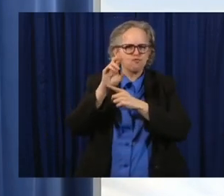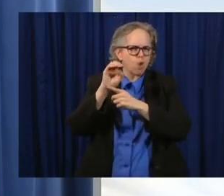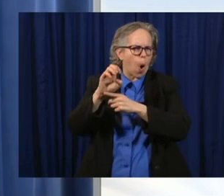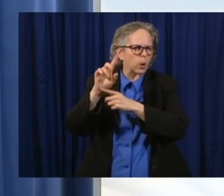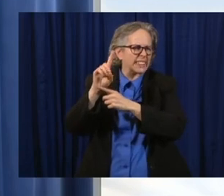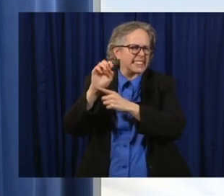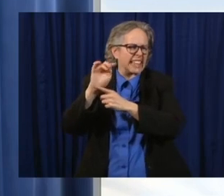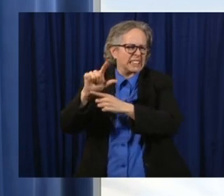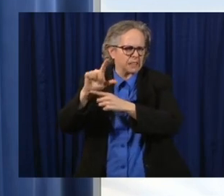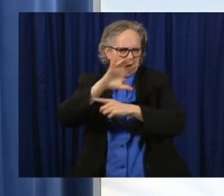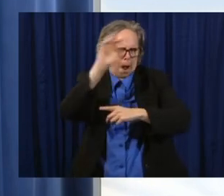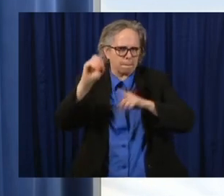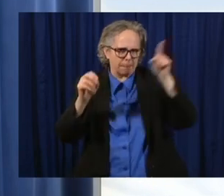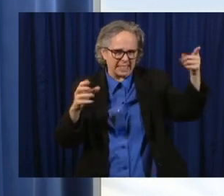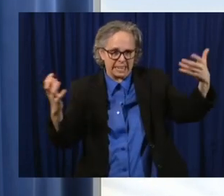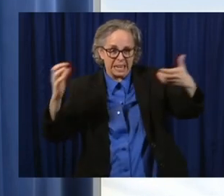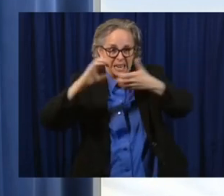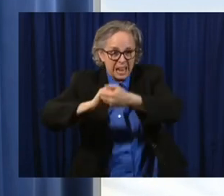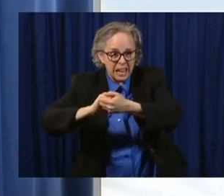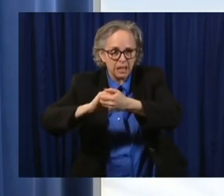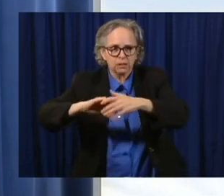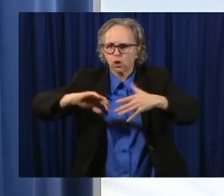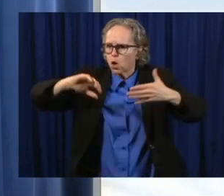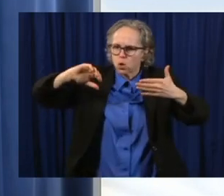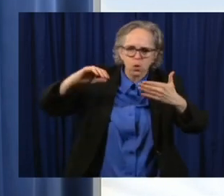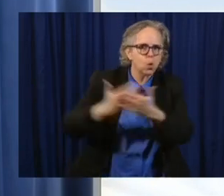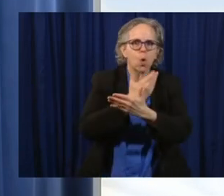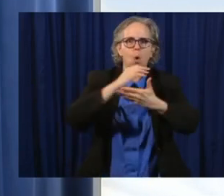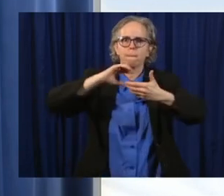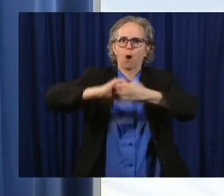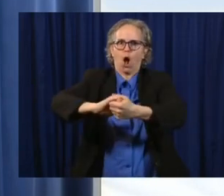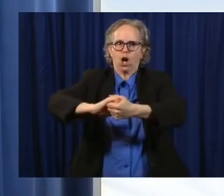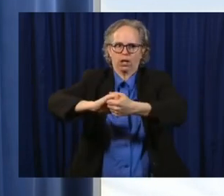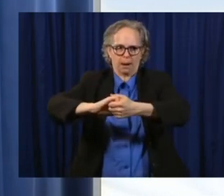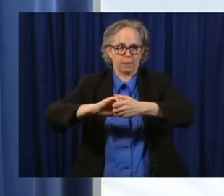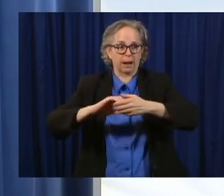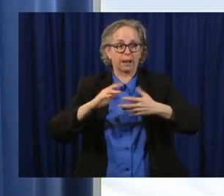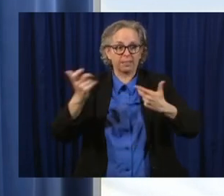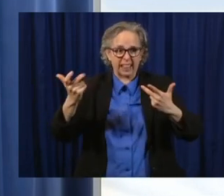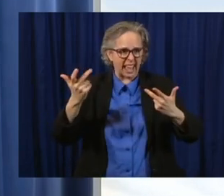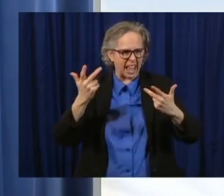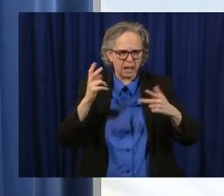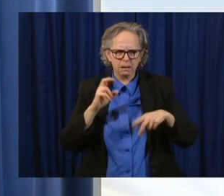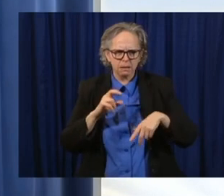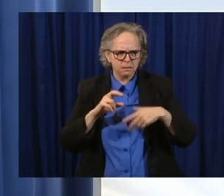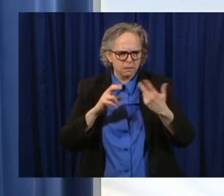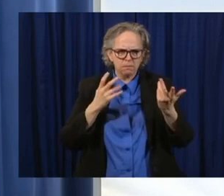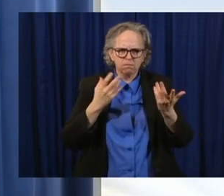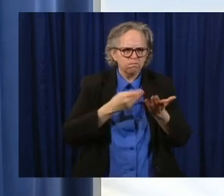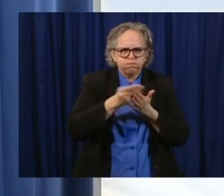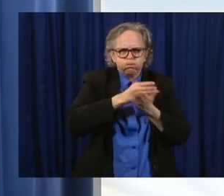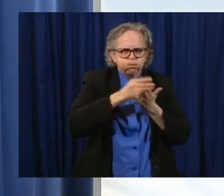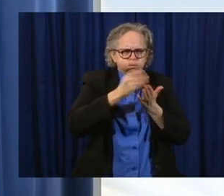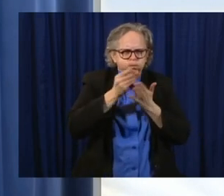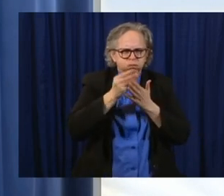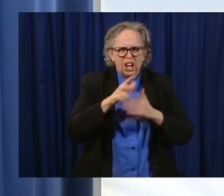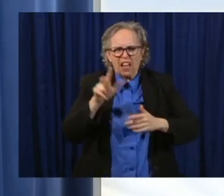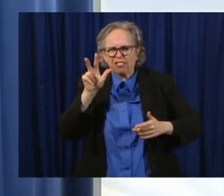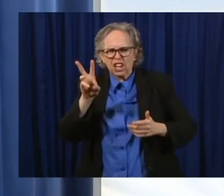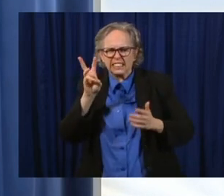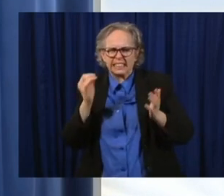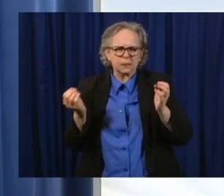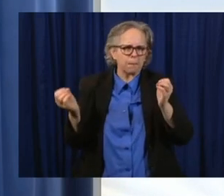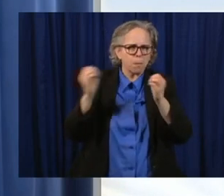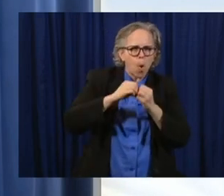Manufacturing Alliance to help us meet our need. Rowe has invested in more than 36 additional 3D printers, nearly doubling its